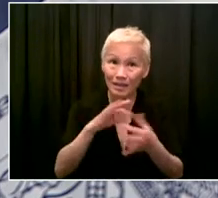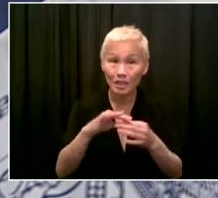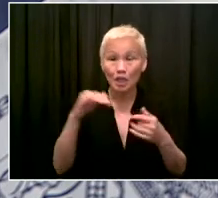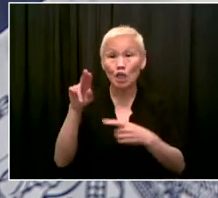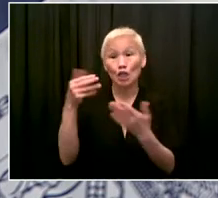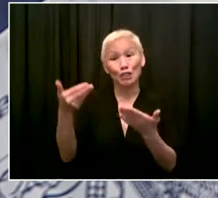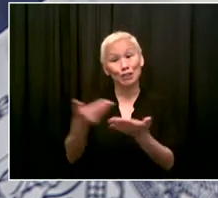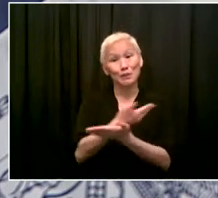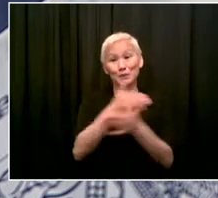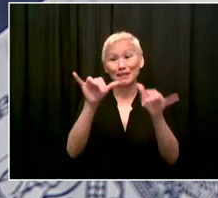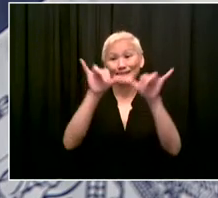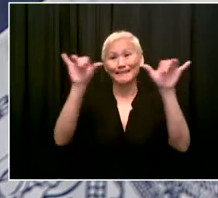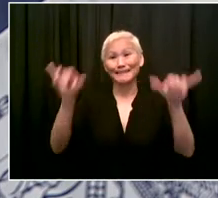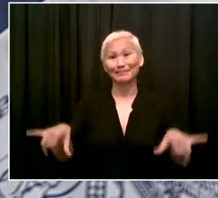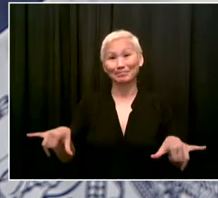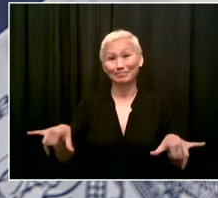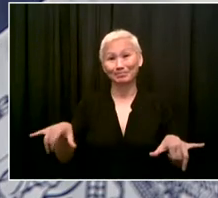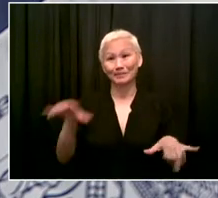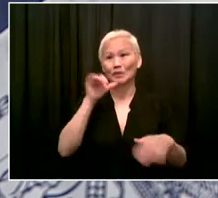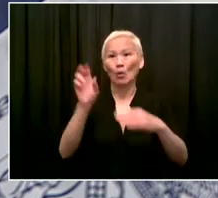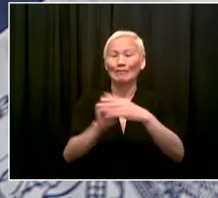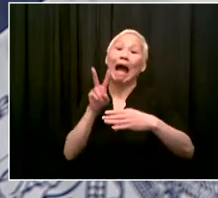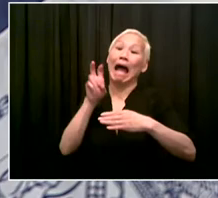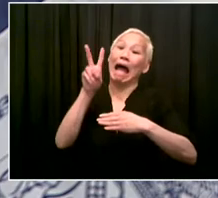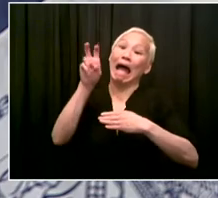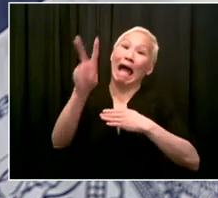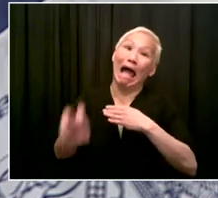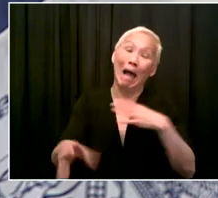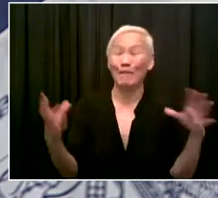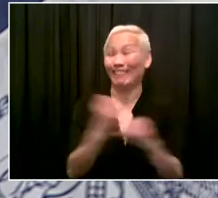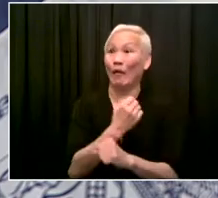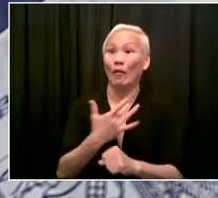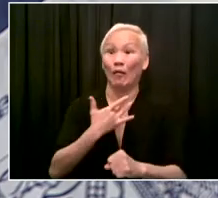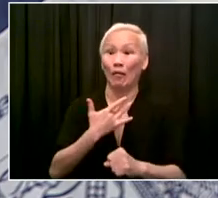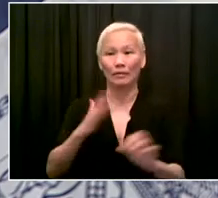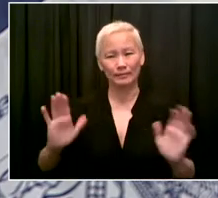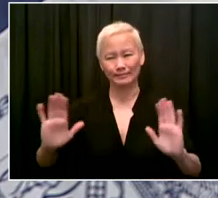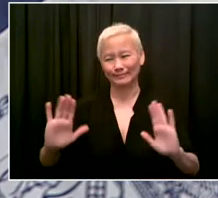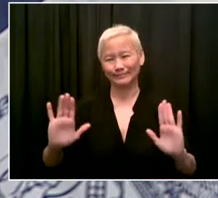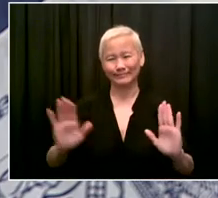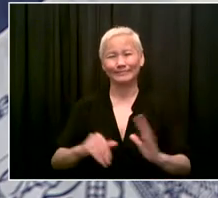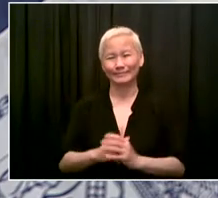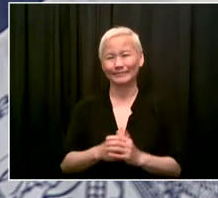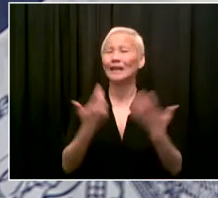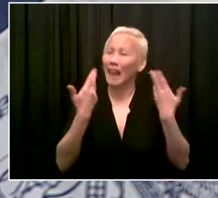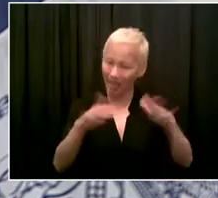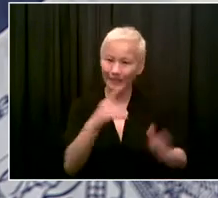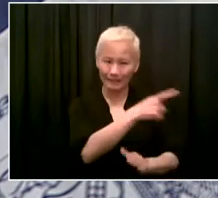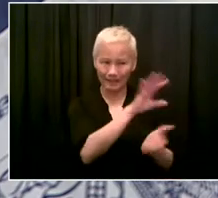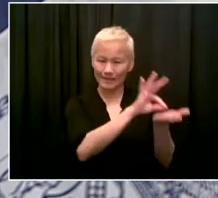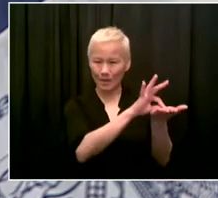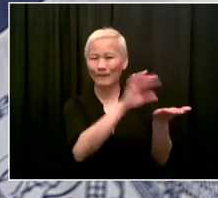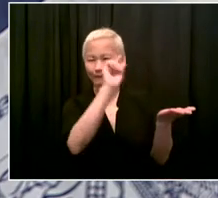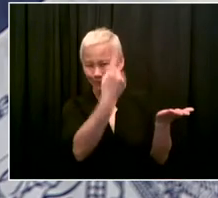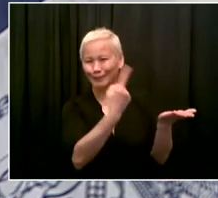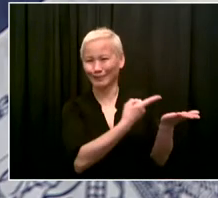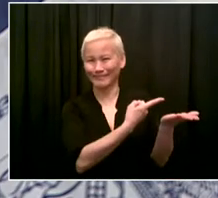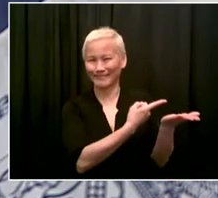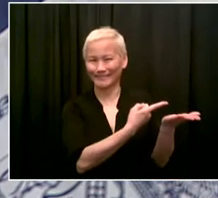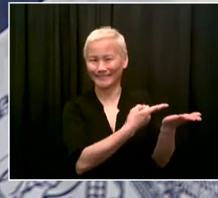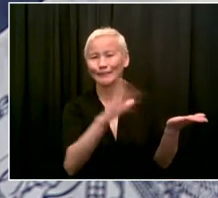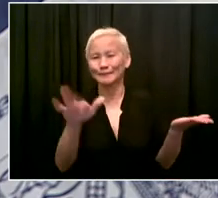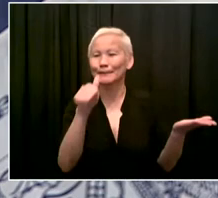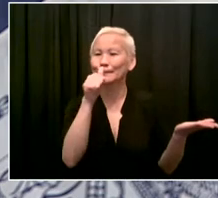And two, we all have to work together when this is over. It will be over in a few weeks. Then we have to get back to the work of bringing the city back and